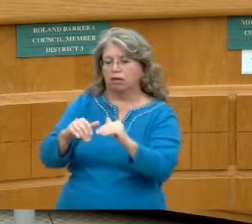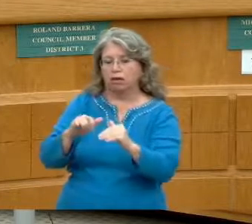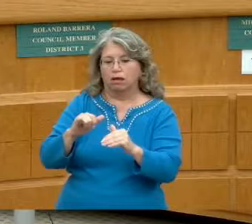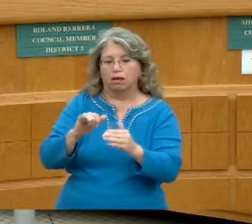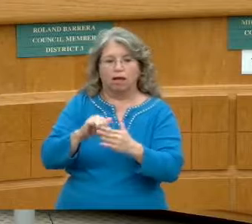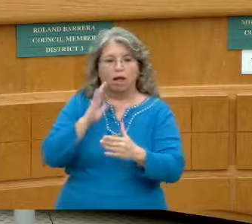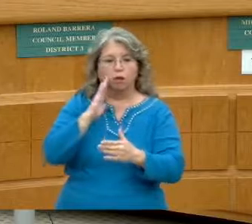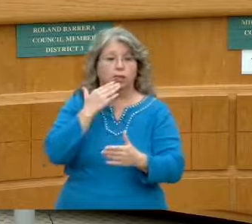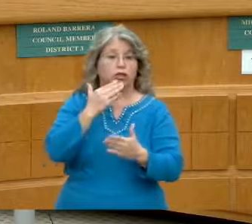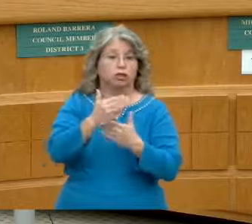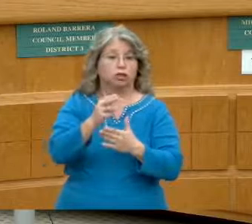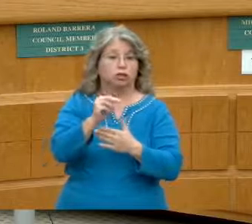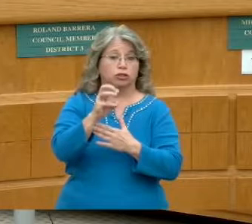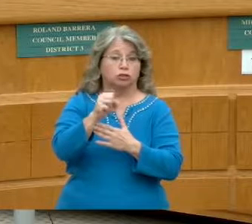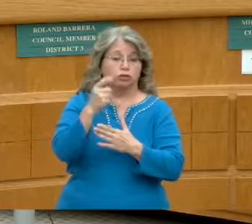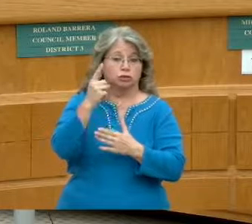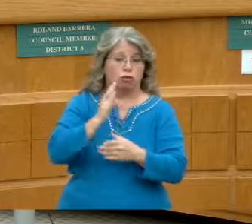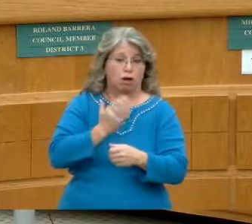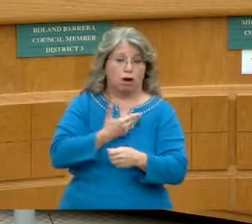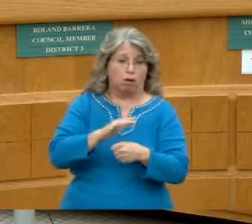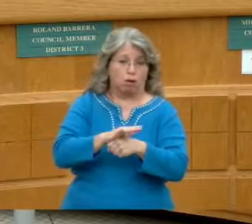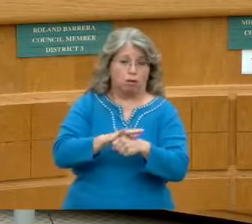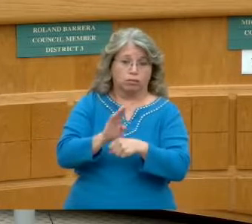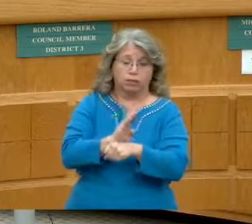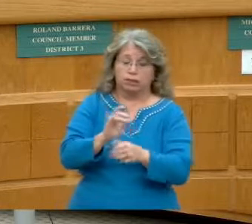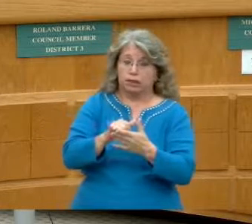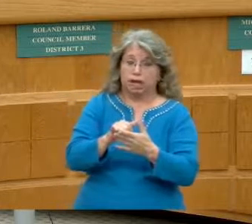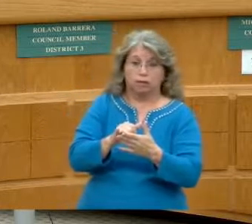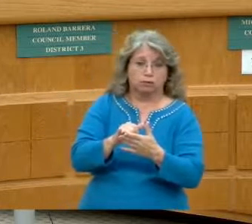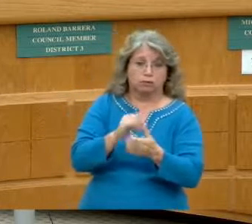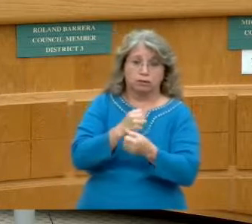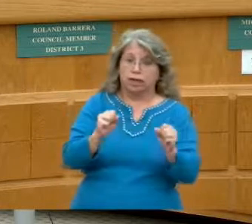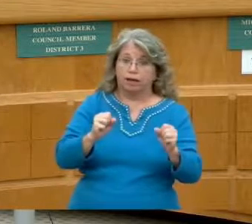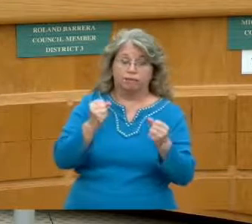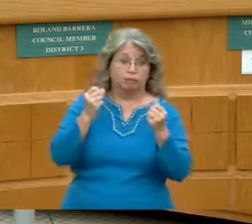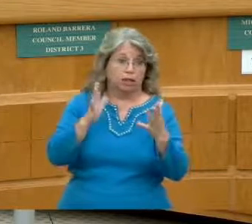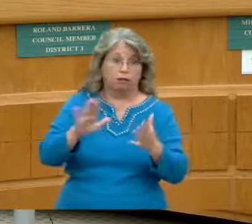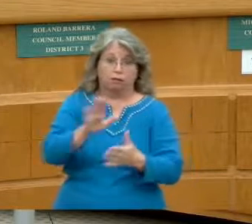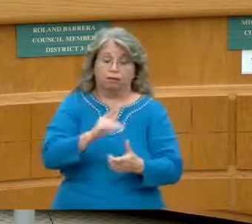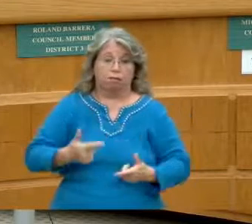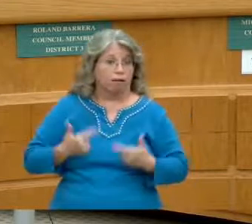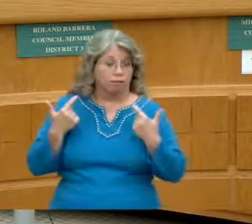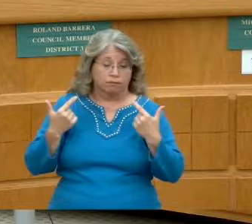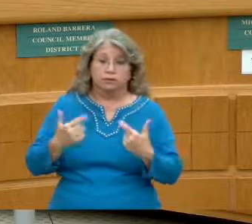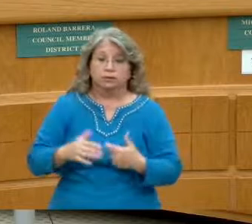been a lifesaver for many of them, at least some of the folks that I've talked with, and they're very thankful for that.